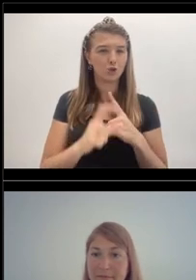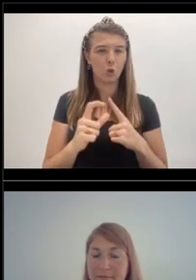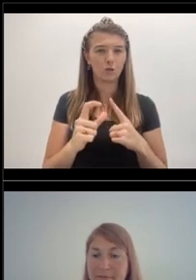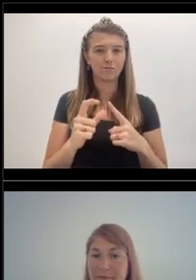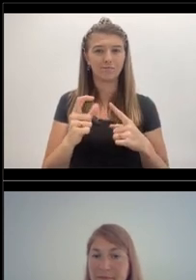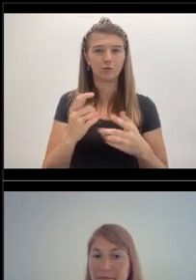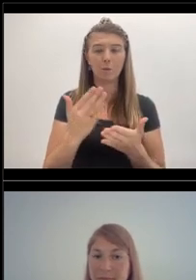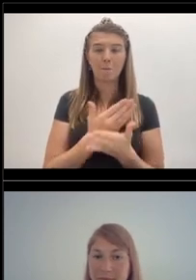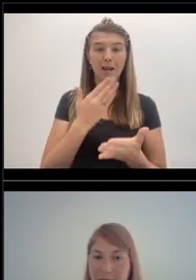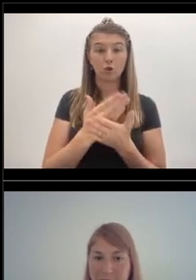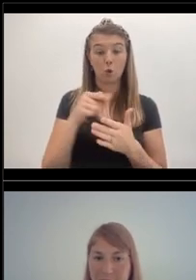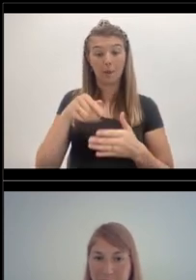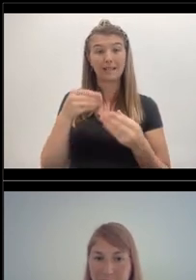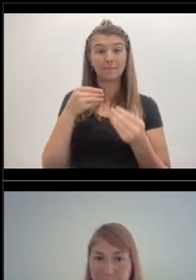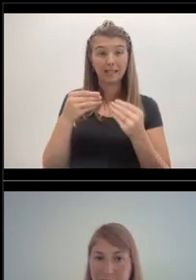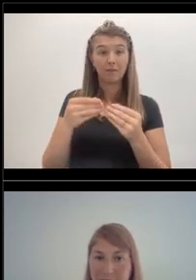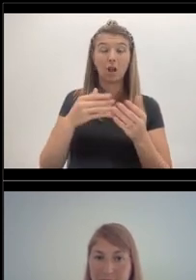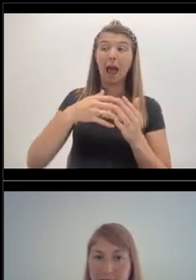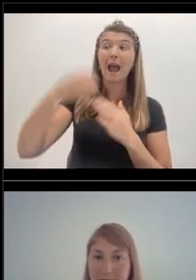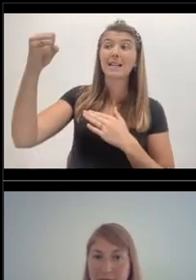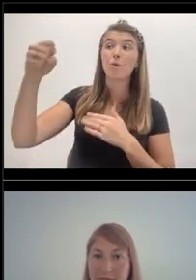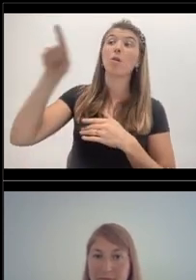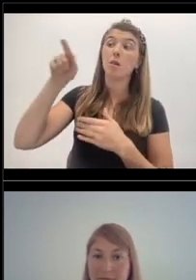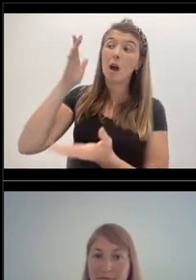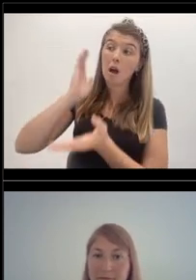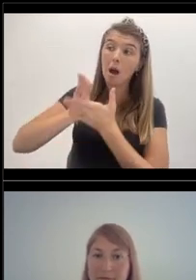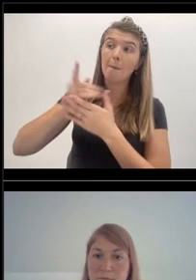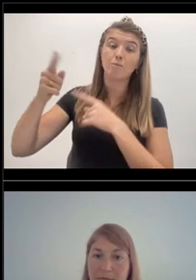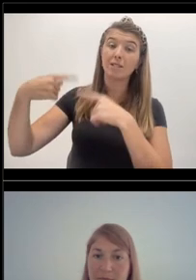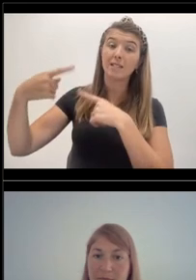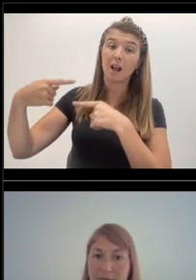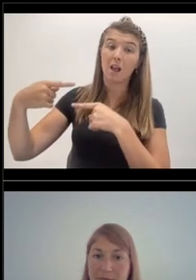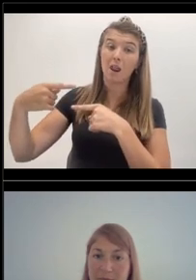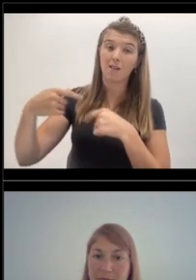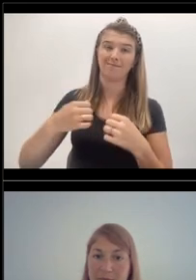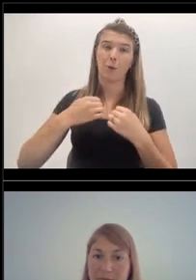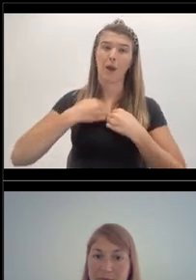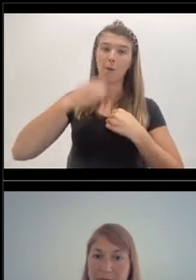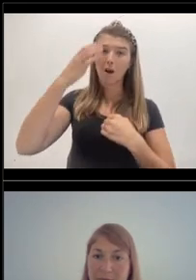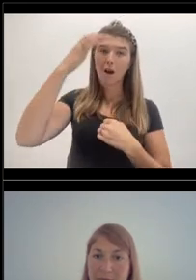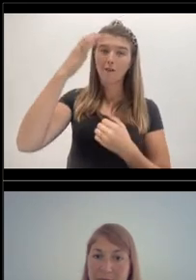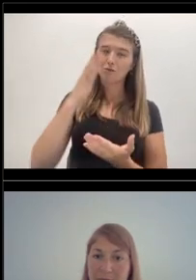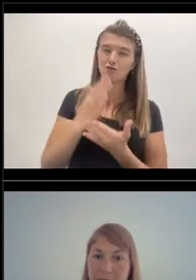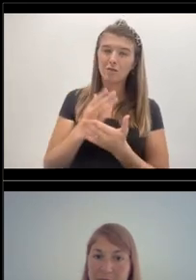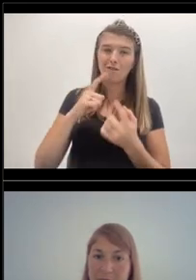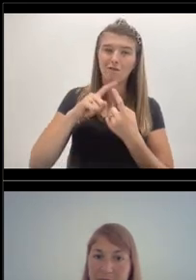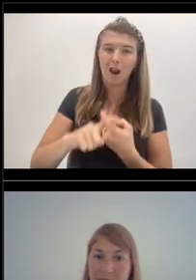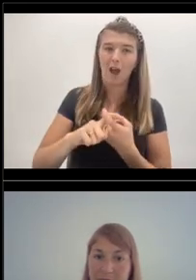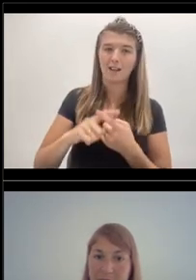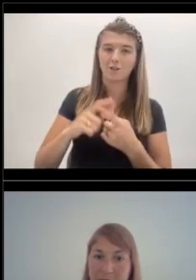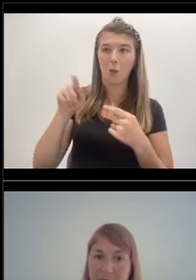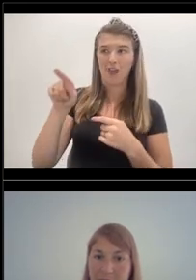this material is recycled at its export destination. Our government relies on that in order to meet